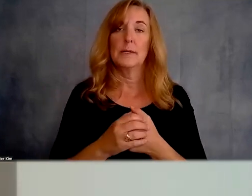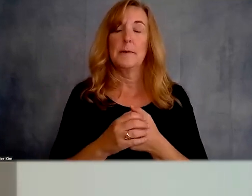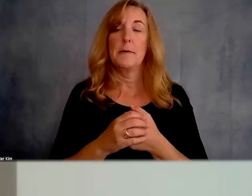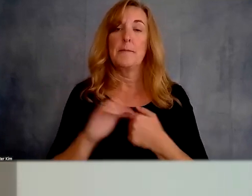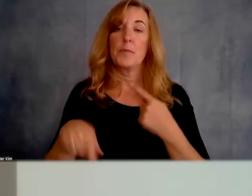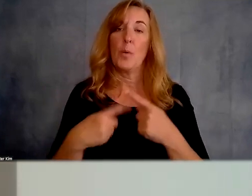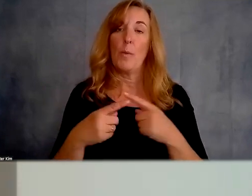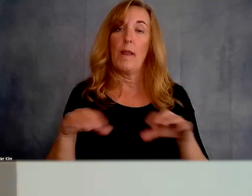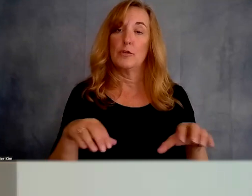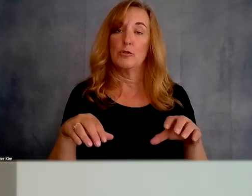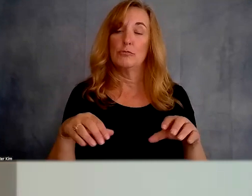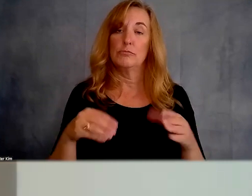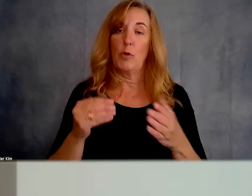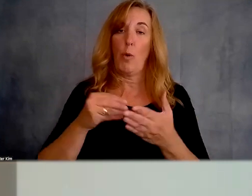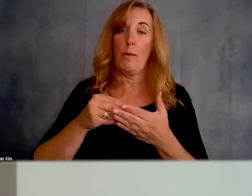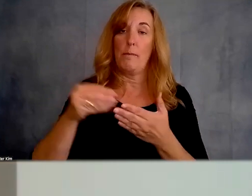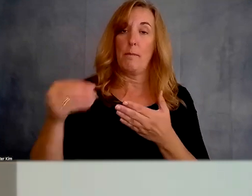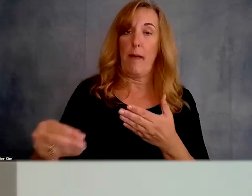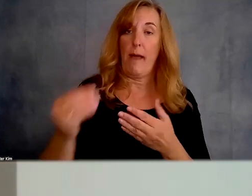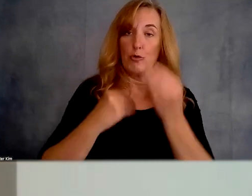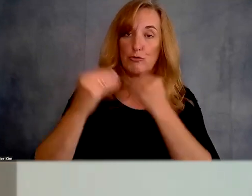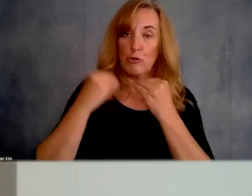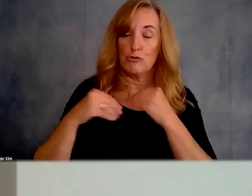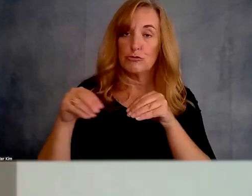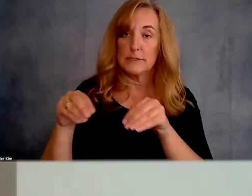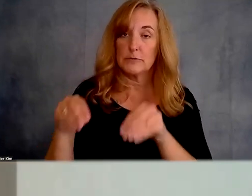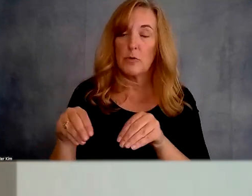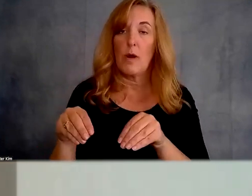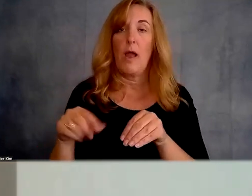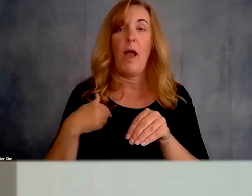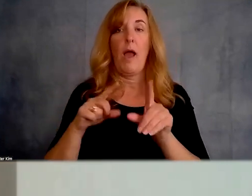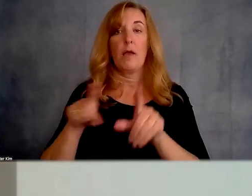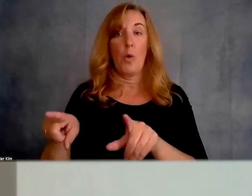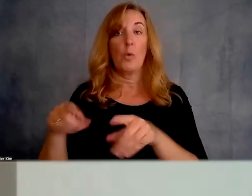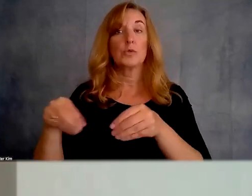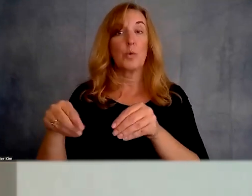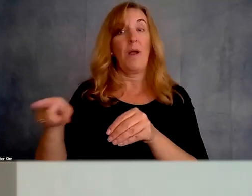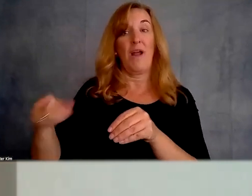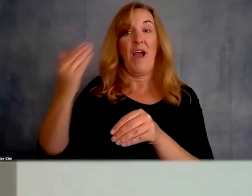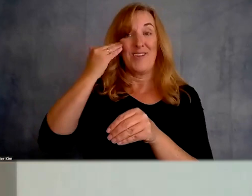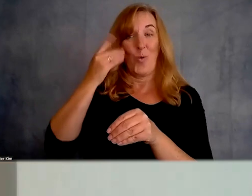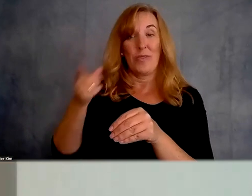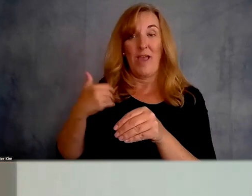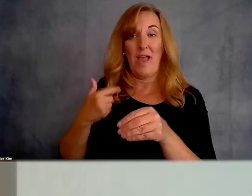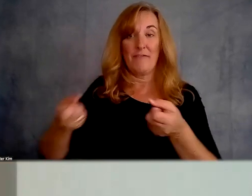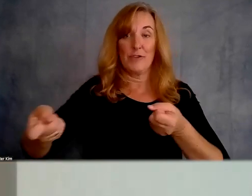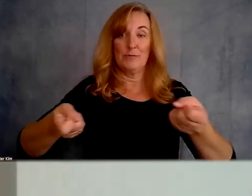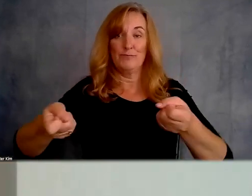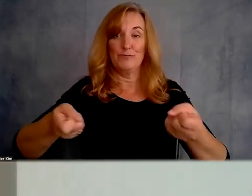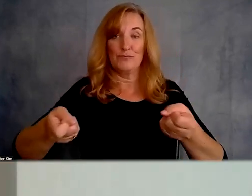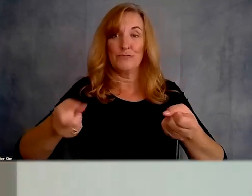my groceries, I go to a store where they have a scooter so that I can be seated